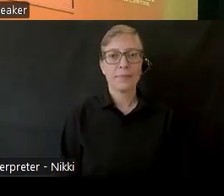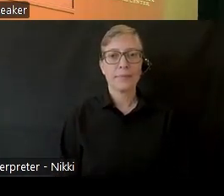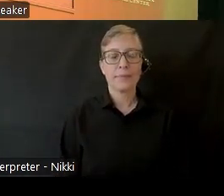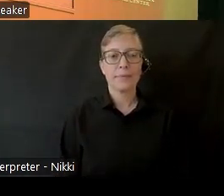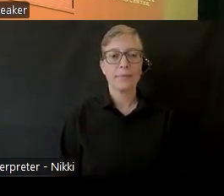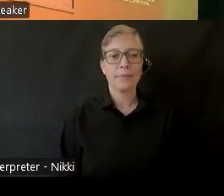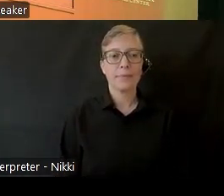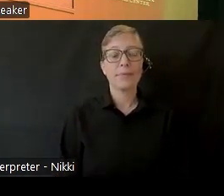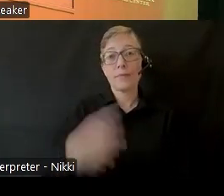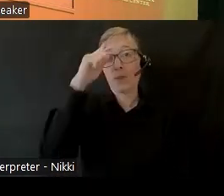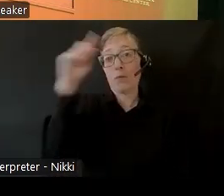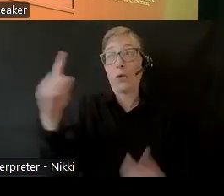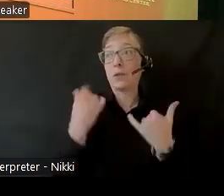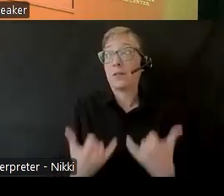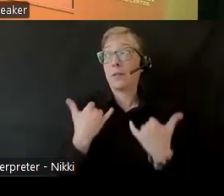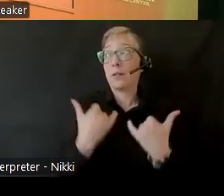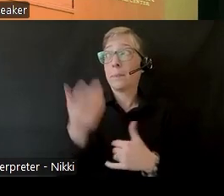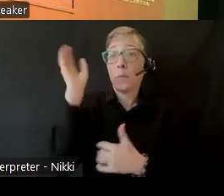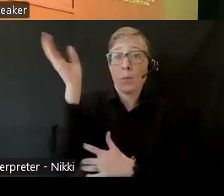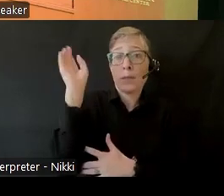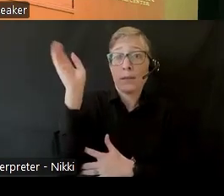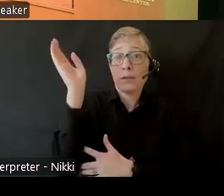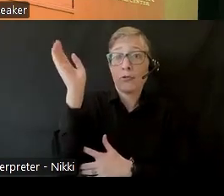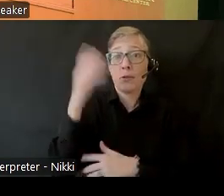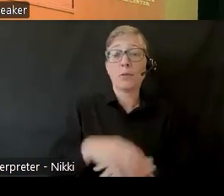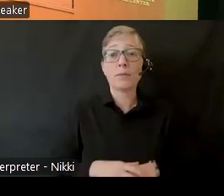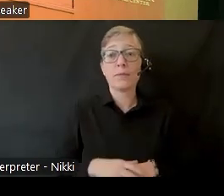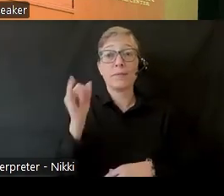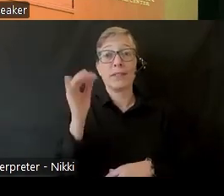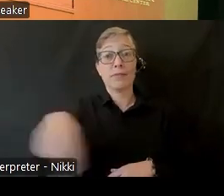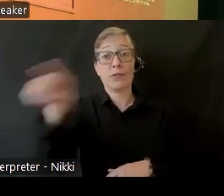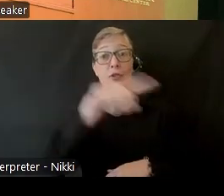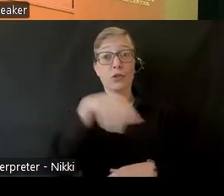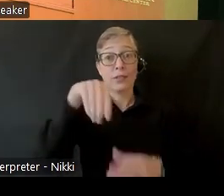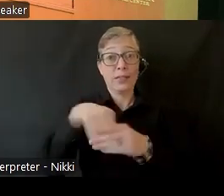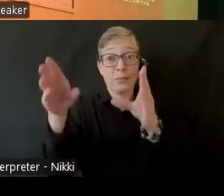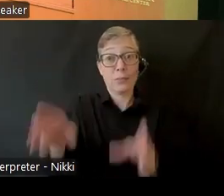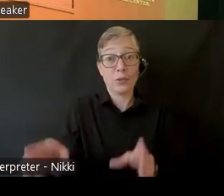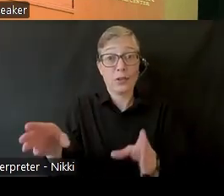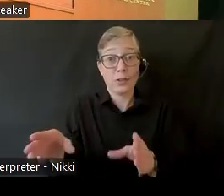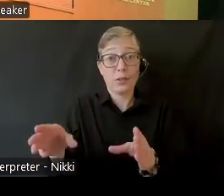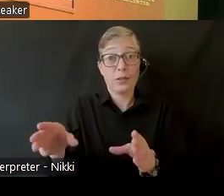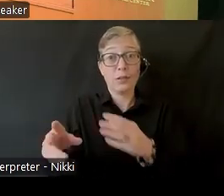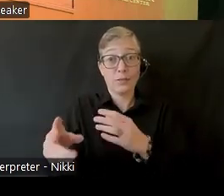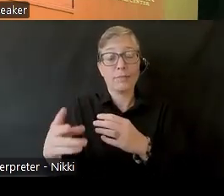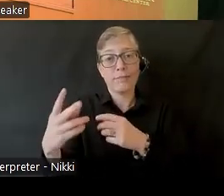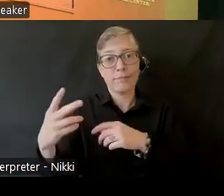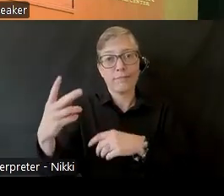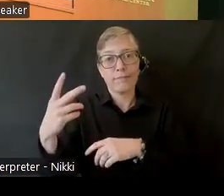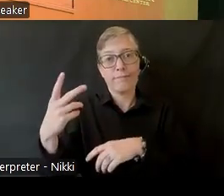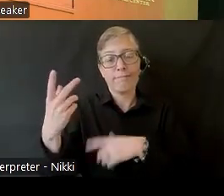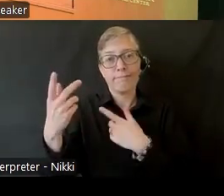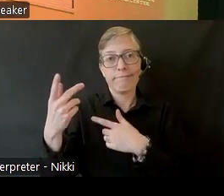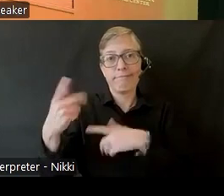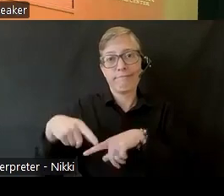for the presentation today, if you're here in the audience and have questions at the end, which we hope you do, or comments,